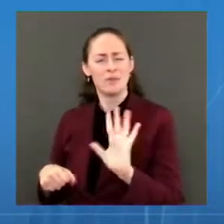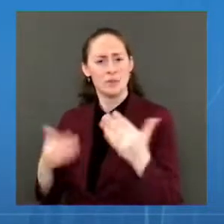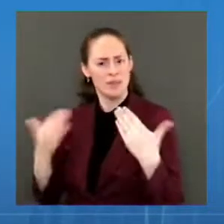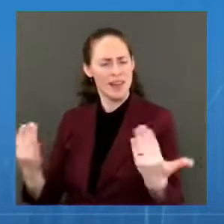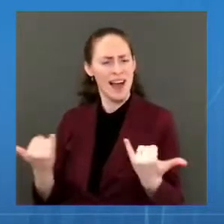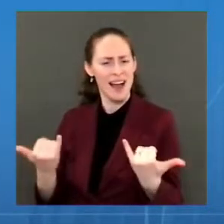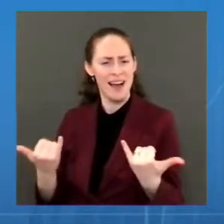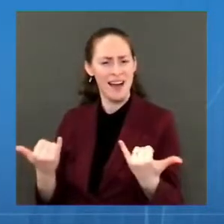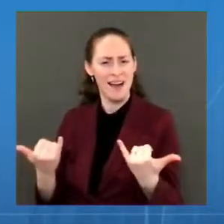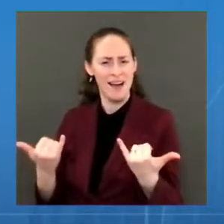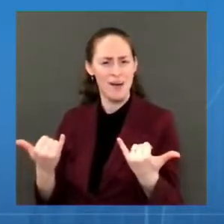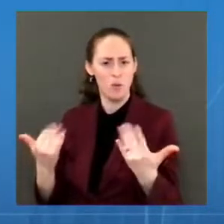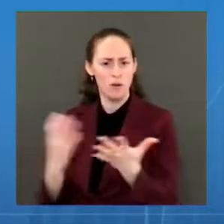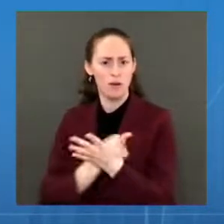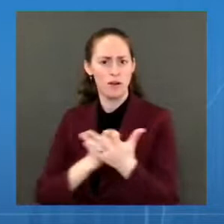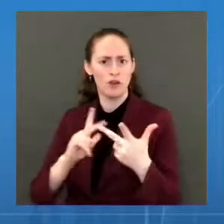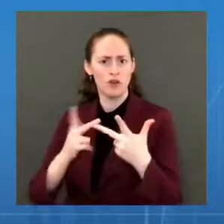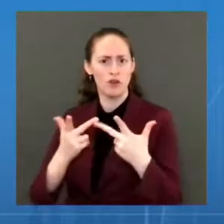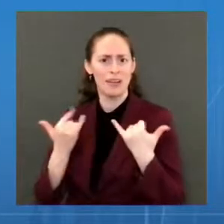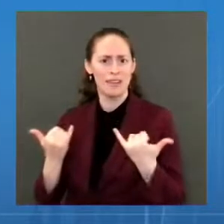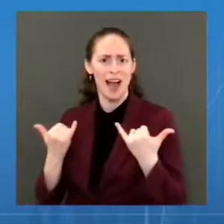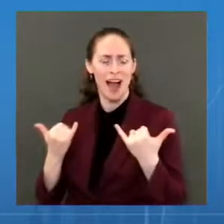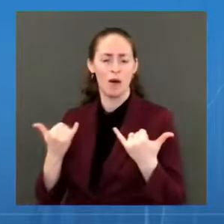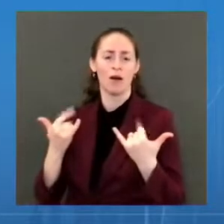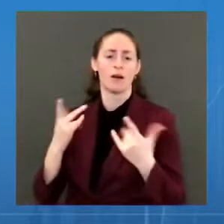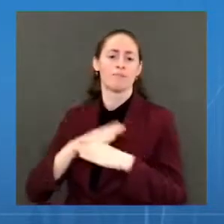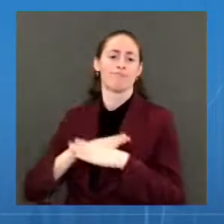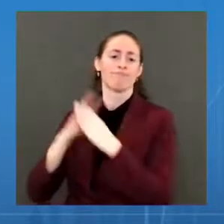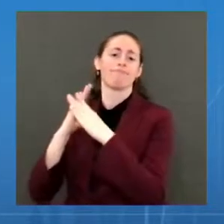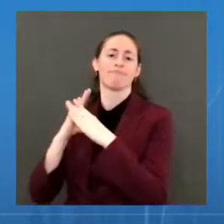have enhanced protection from COVID as we head into the winter.